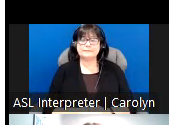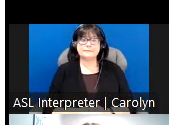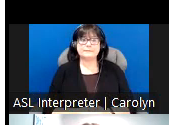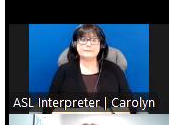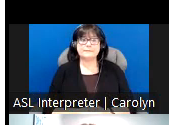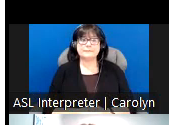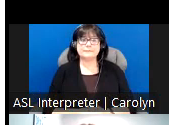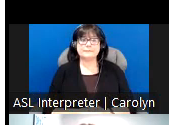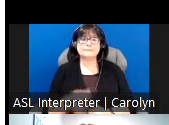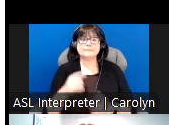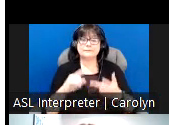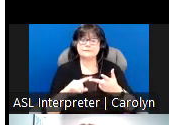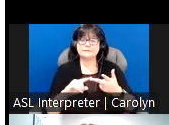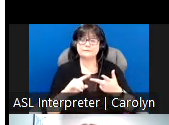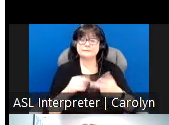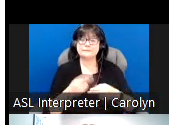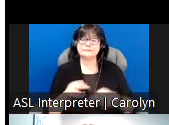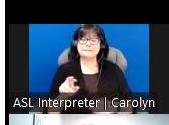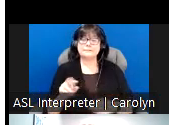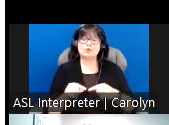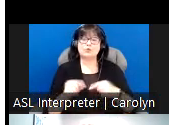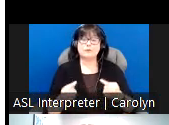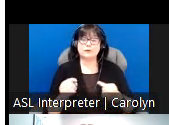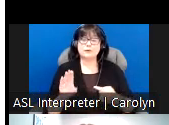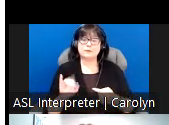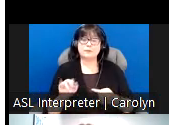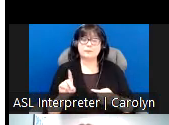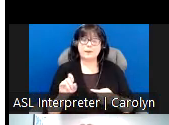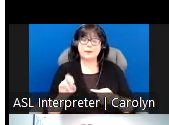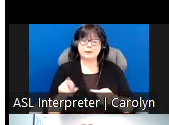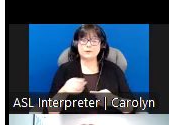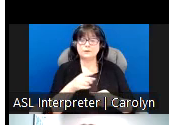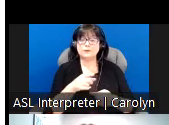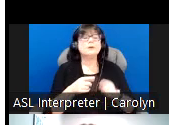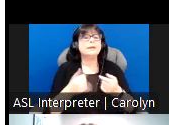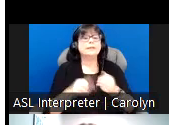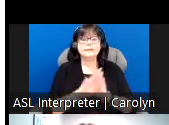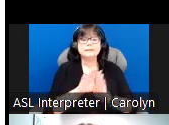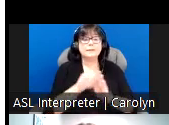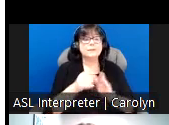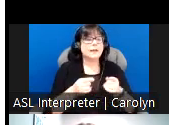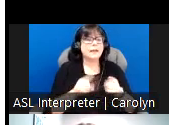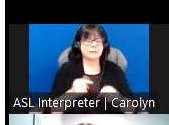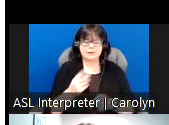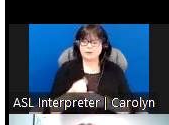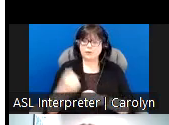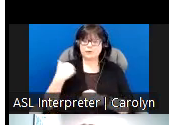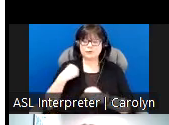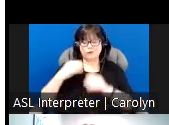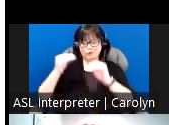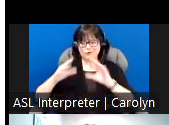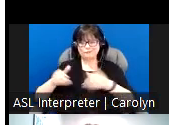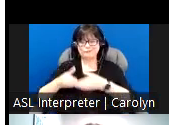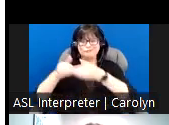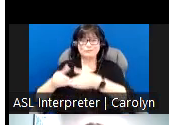reverse binder just quickly. This was developed as a result of a workshop that a few of our instructors went to a few years ago, and